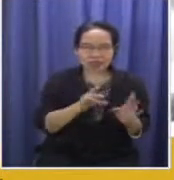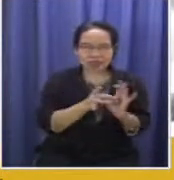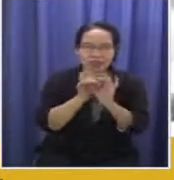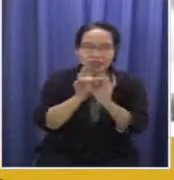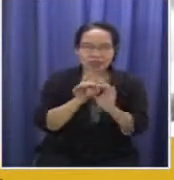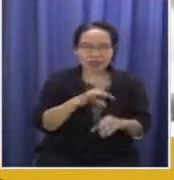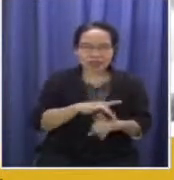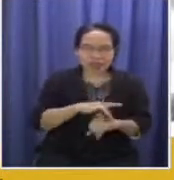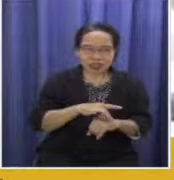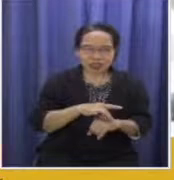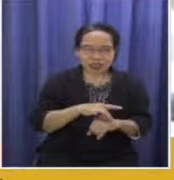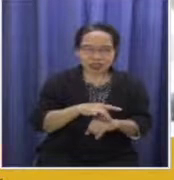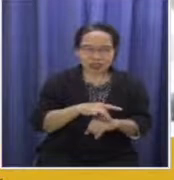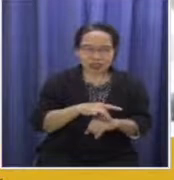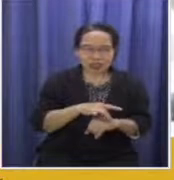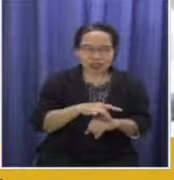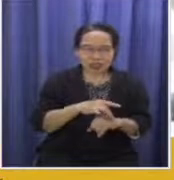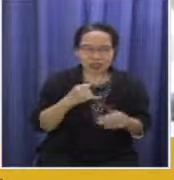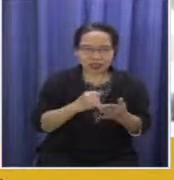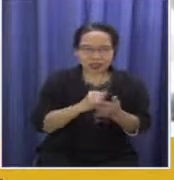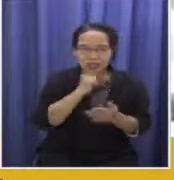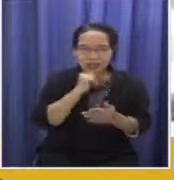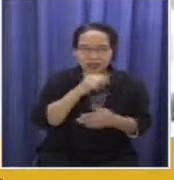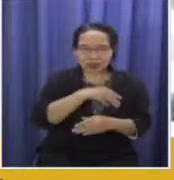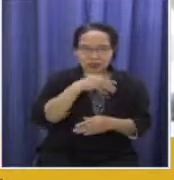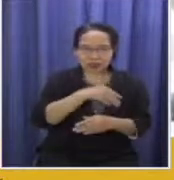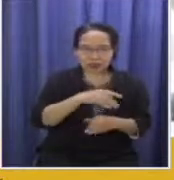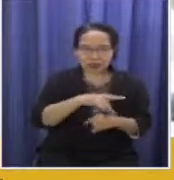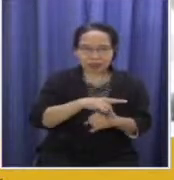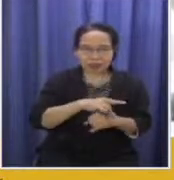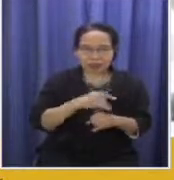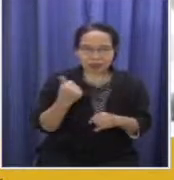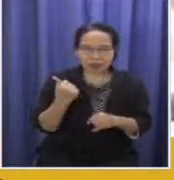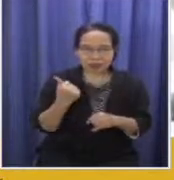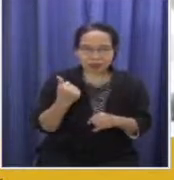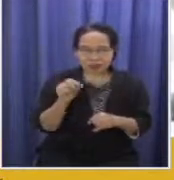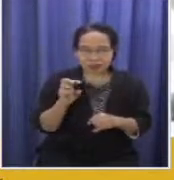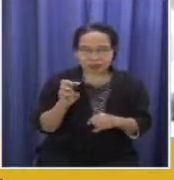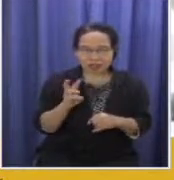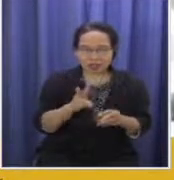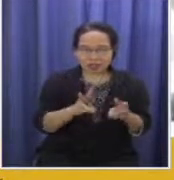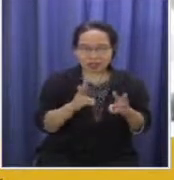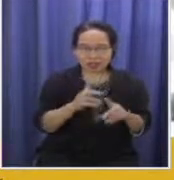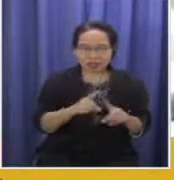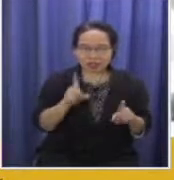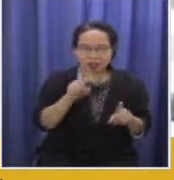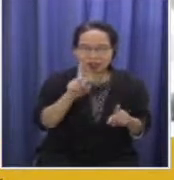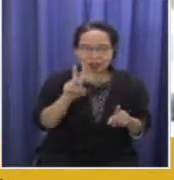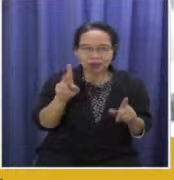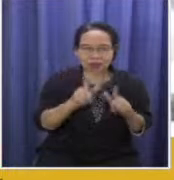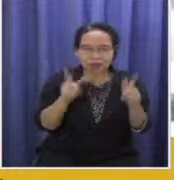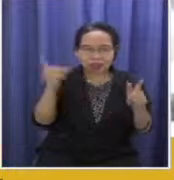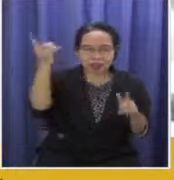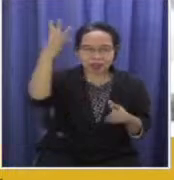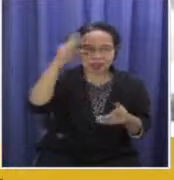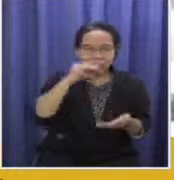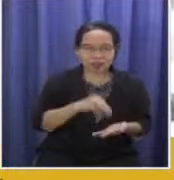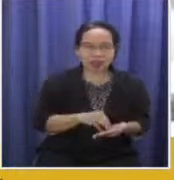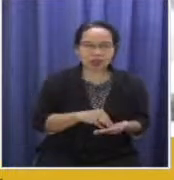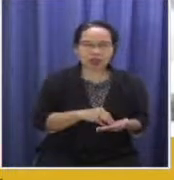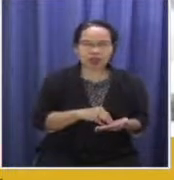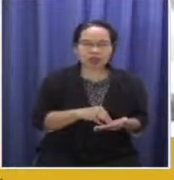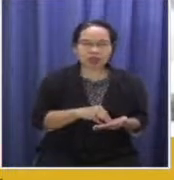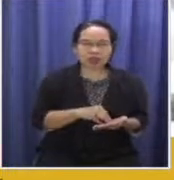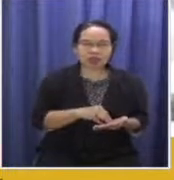to the Earth. It will not benefit the Earth in any way. But the 2 great lights mentioned